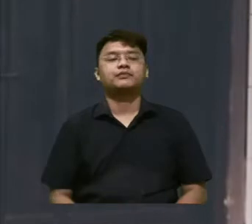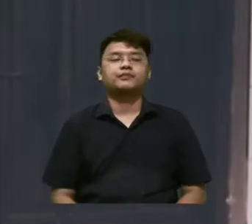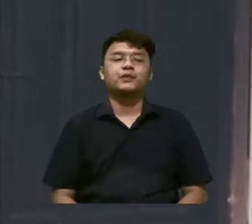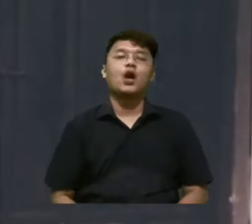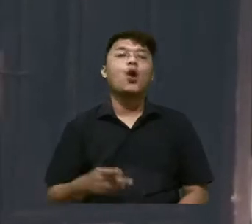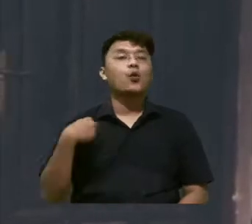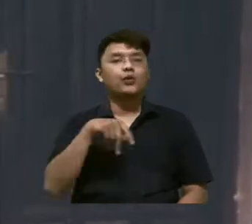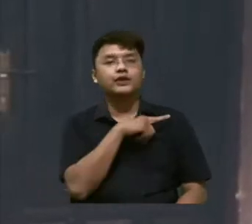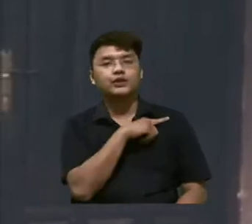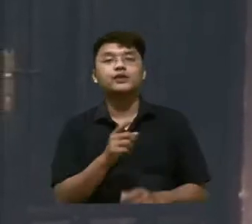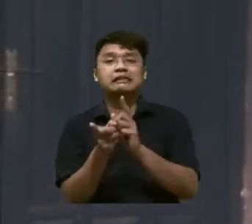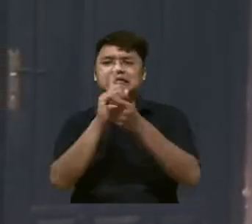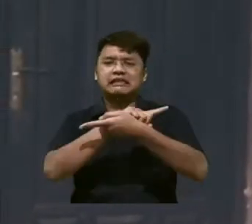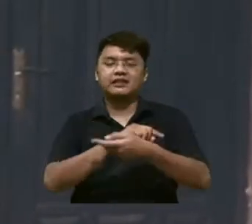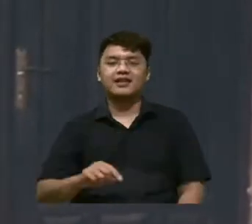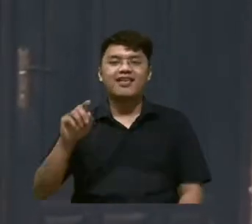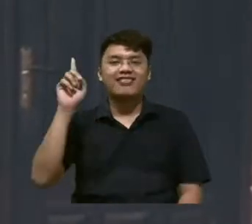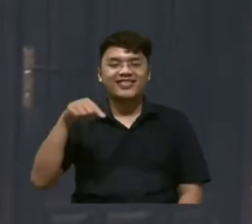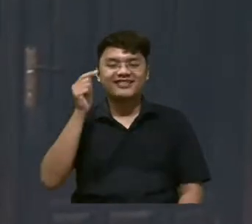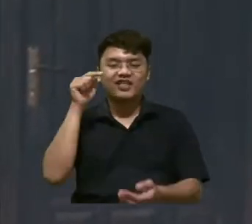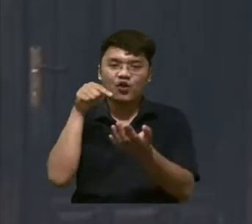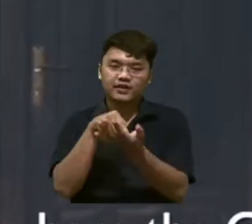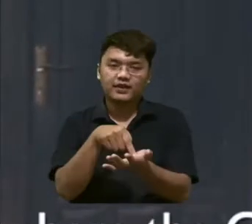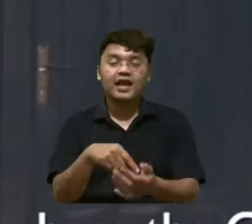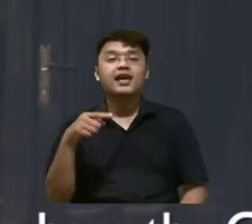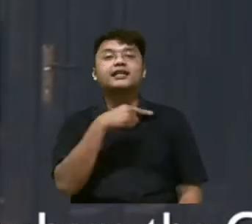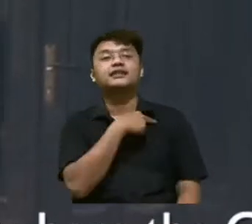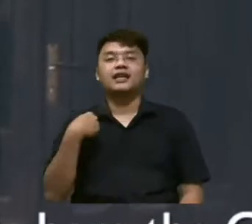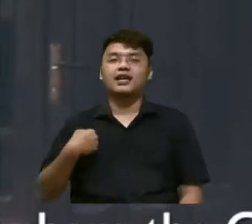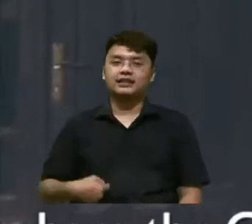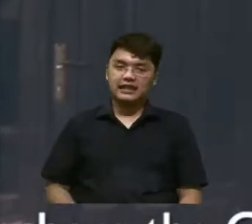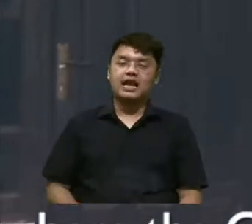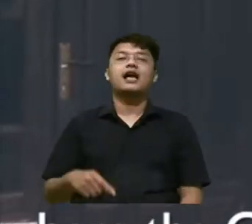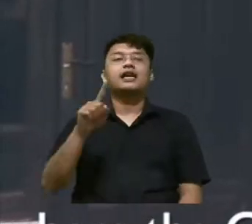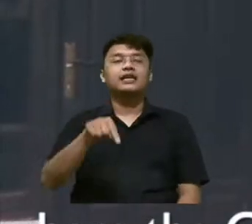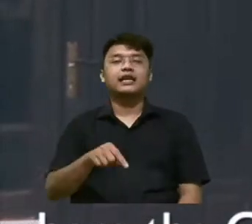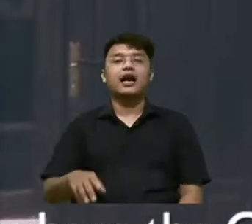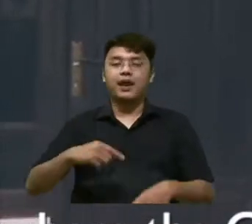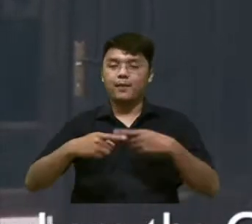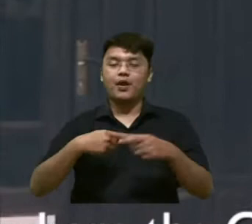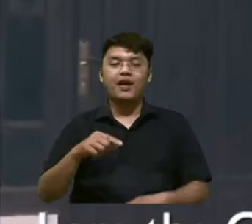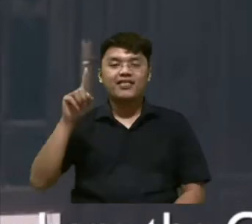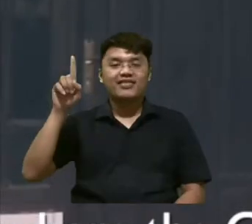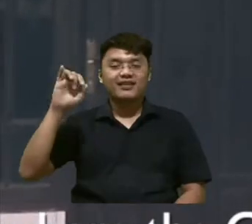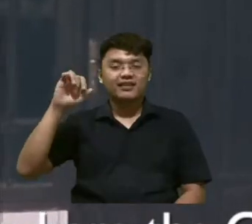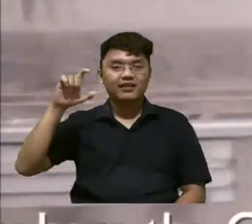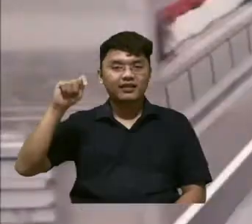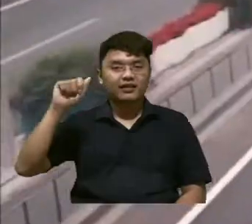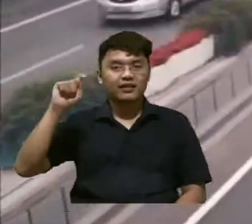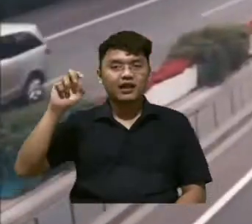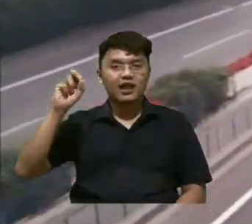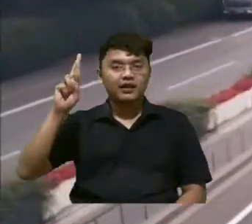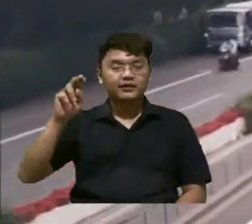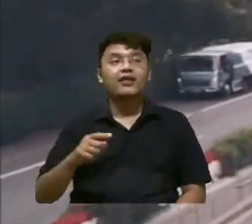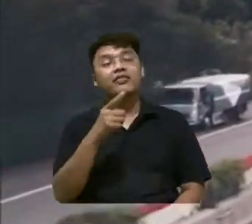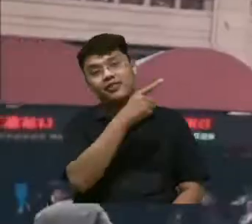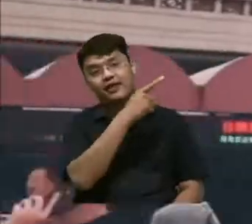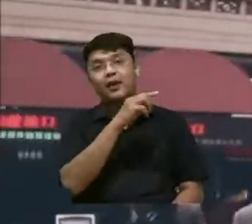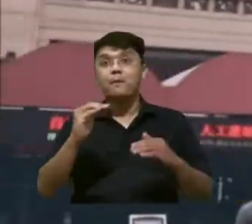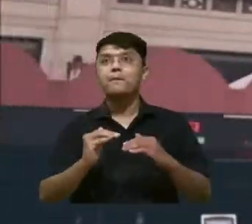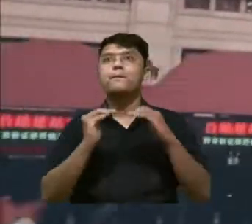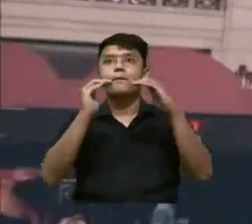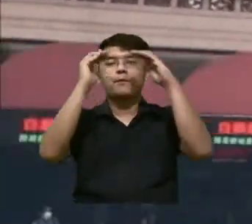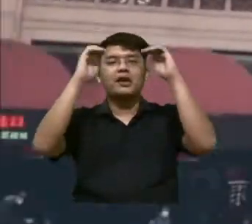So, should we change to the dictatorship? In China, when the Chinese government still implementing the dictatorship, they can build good